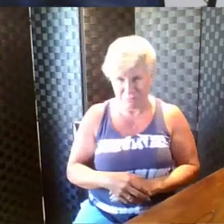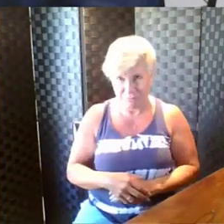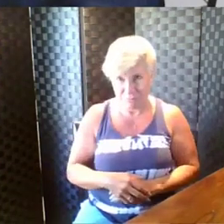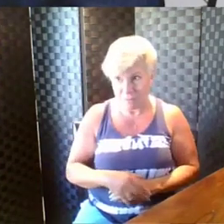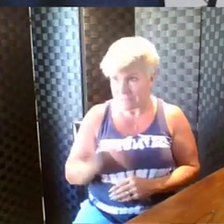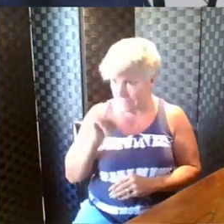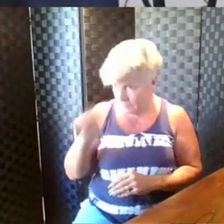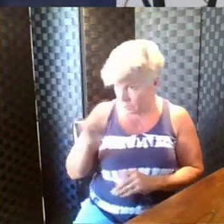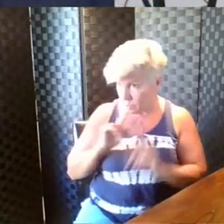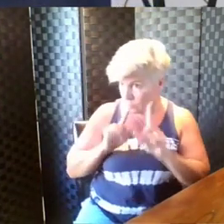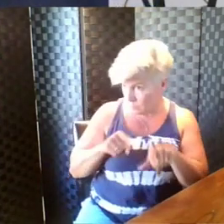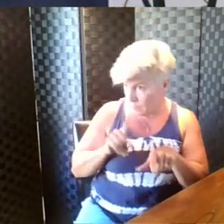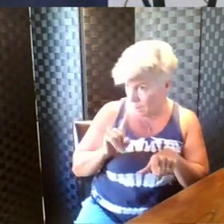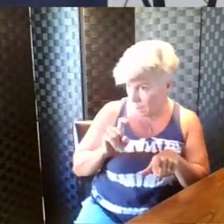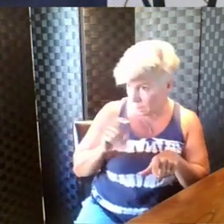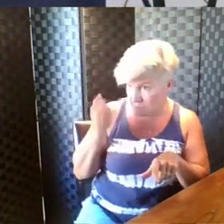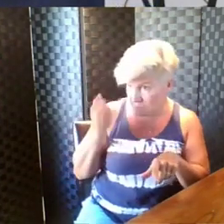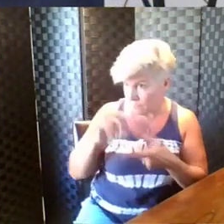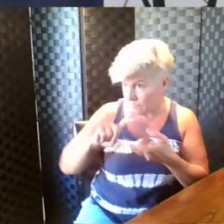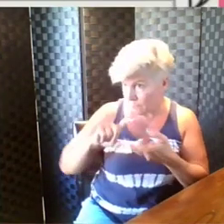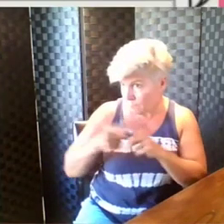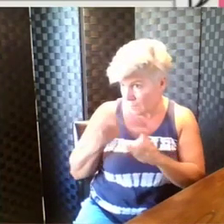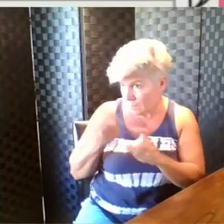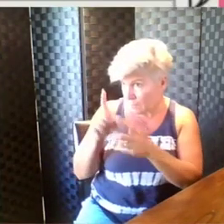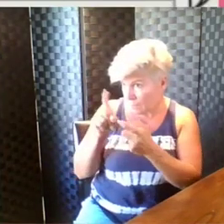that how you would have reacted?